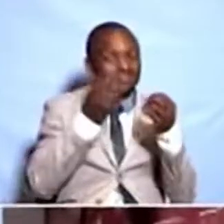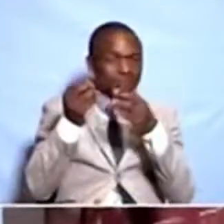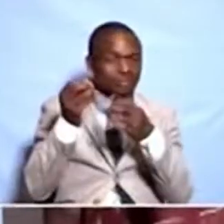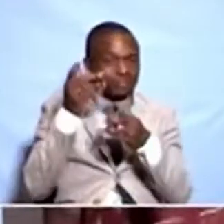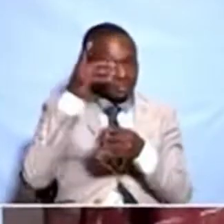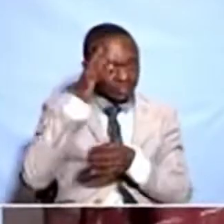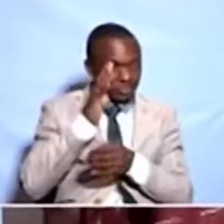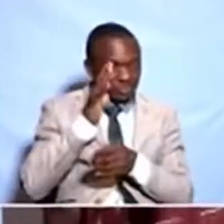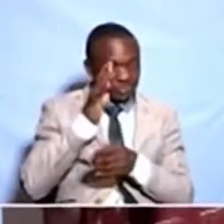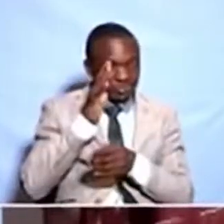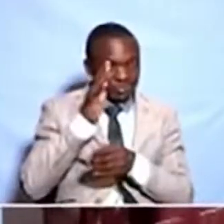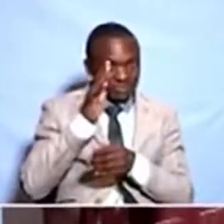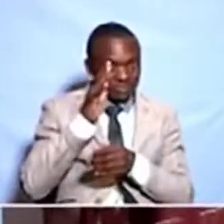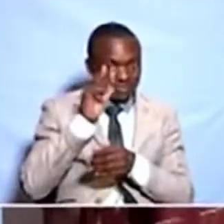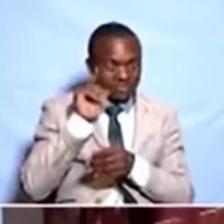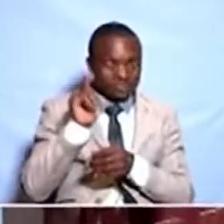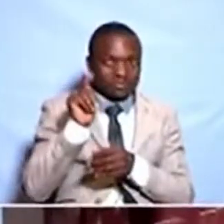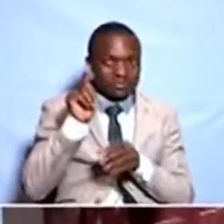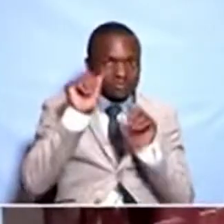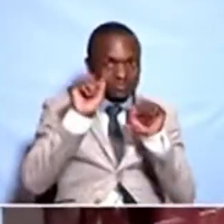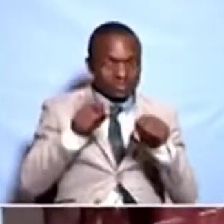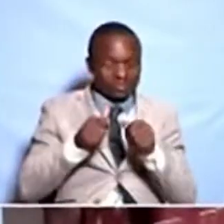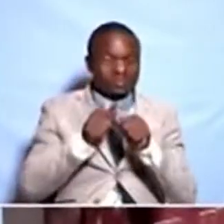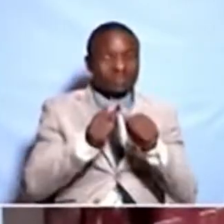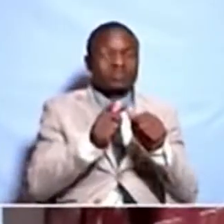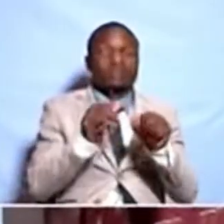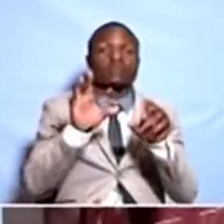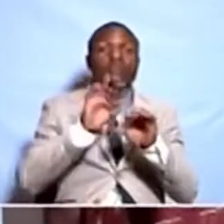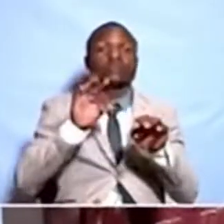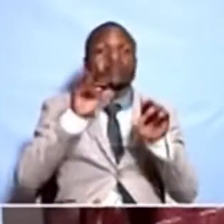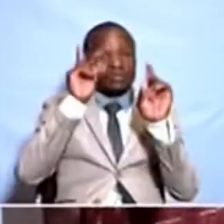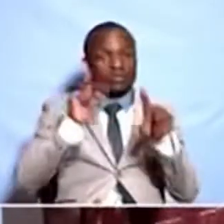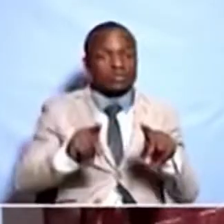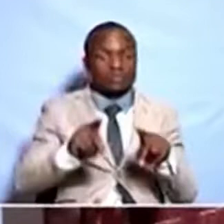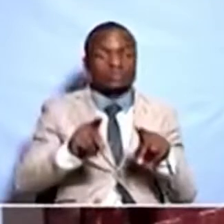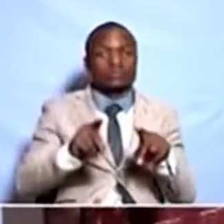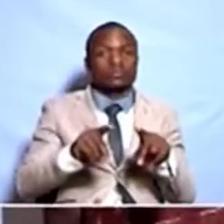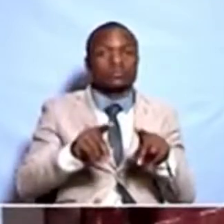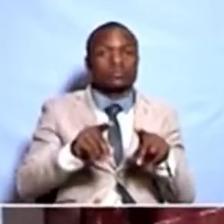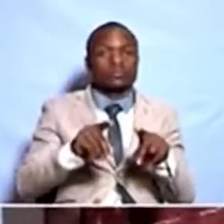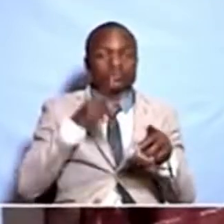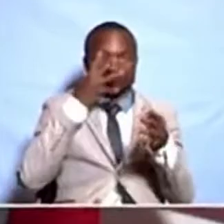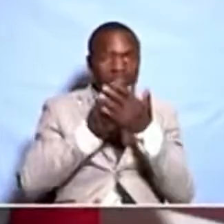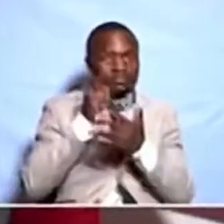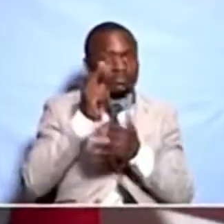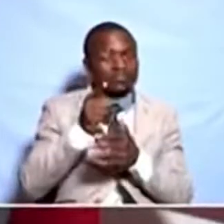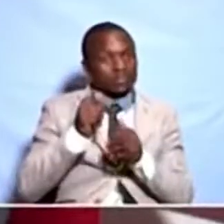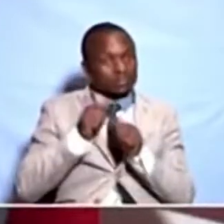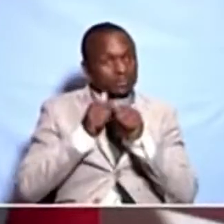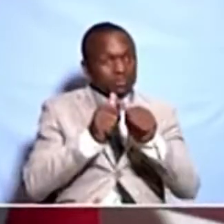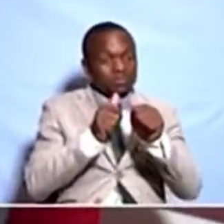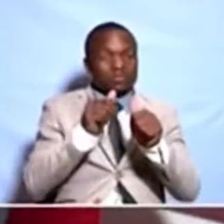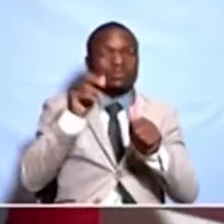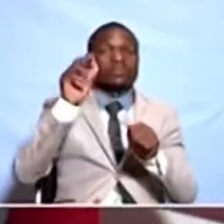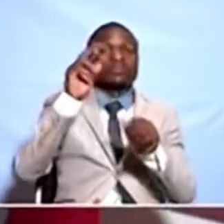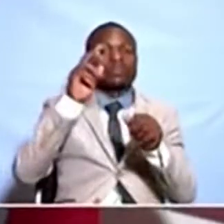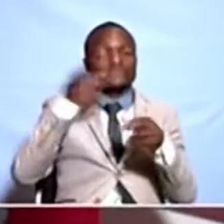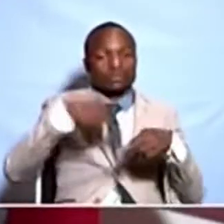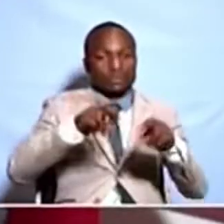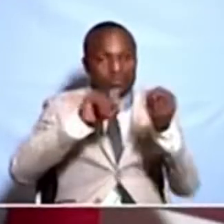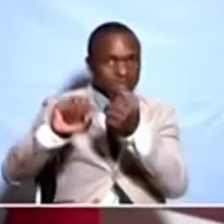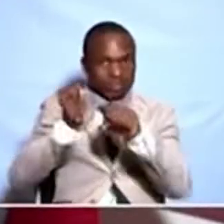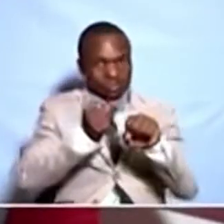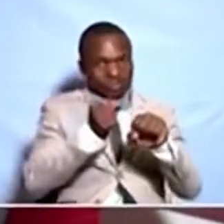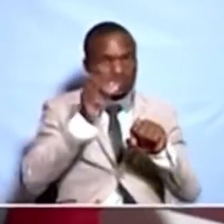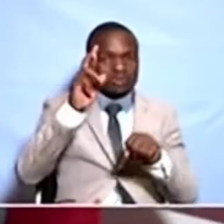Therefore, they can follow it and they have the person charged. All right. Yeah. Okay, you are watching Road Safety with RATSA, and I